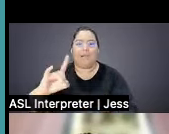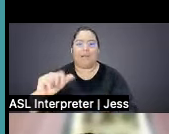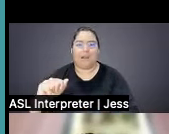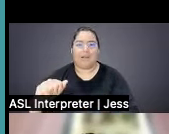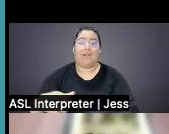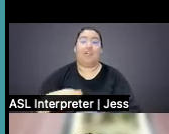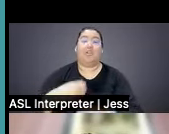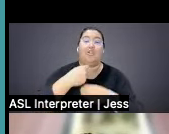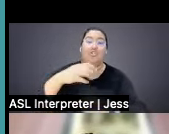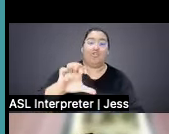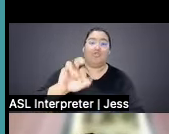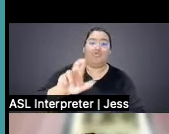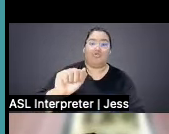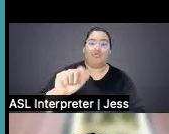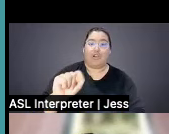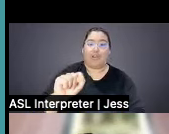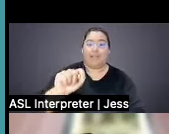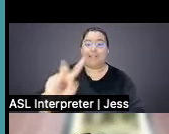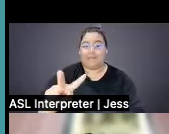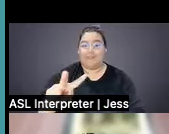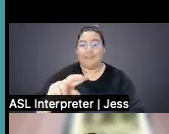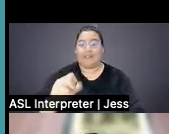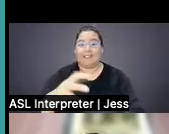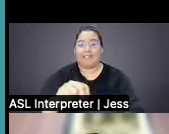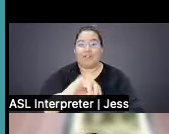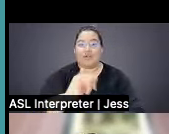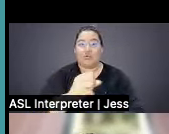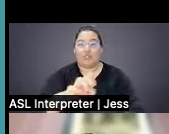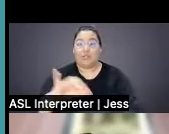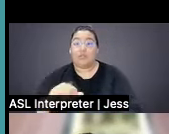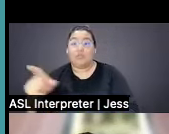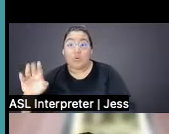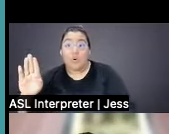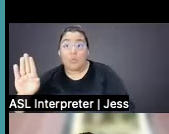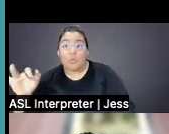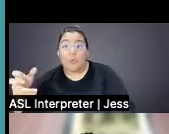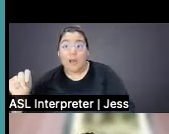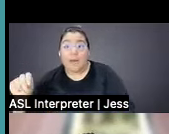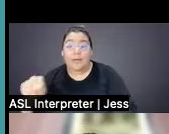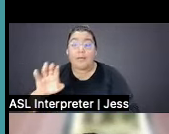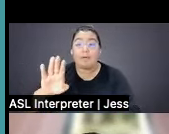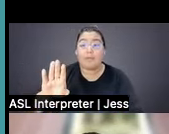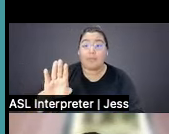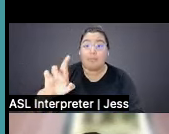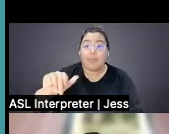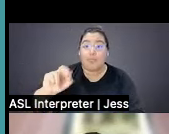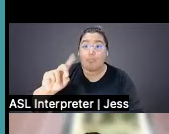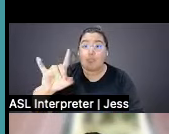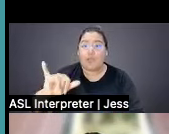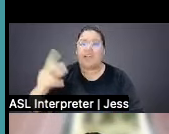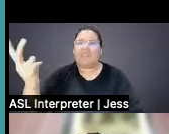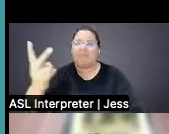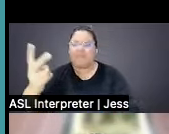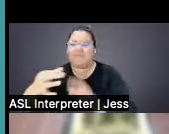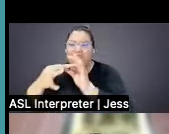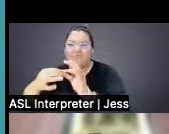to share our deep gratitude to Brian and Brandy, our team of researchers at the Technology and Social Change Project at